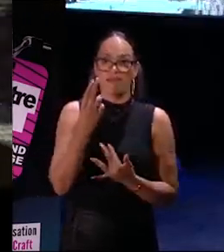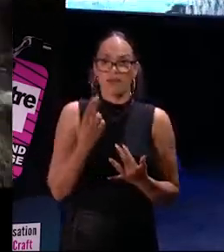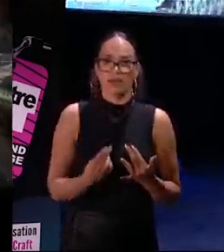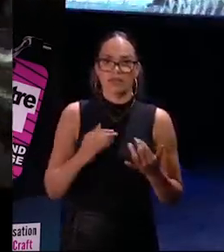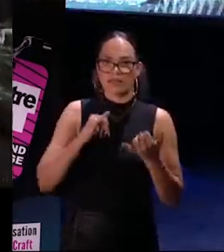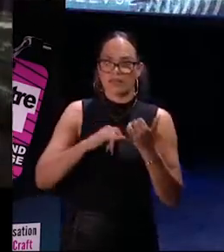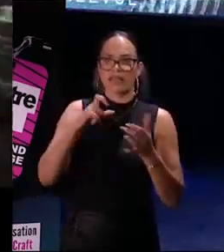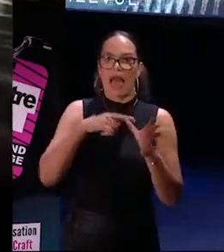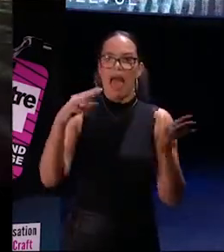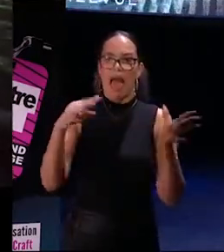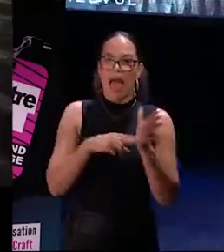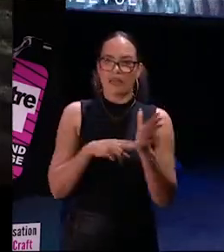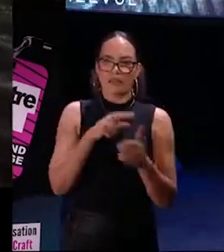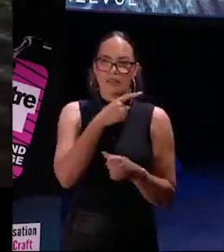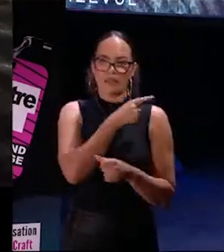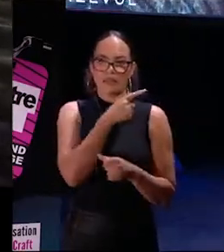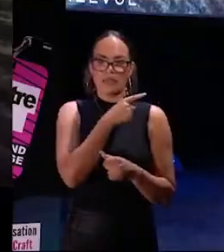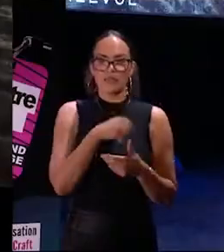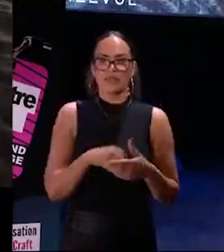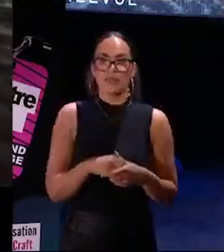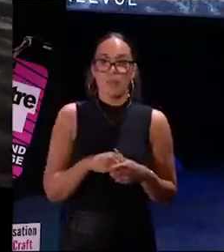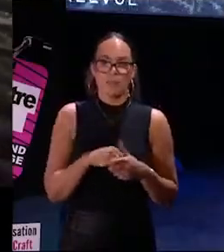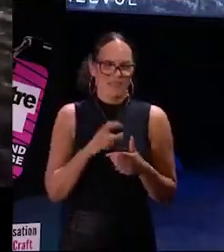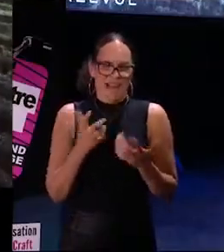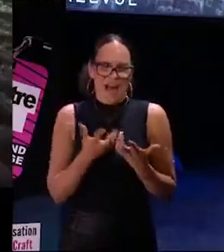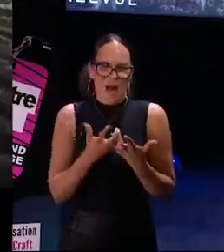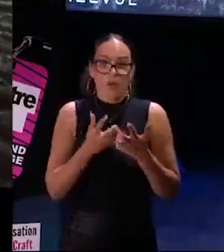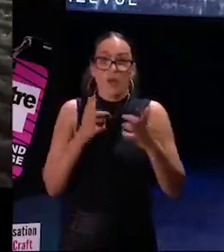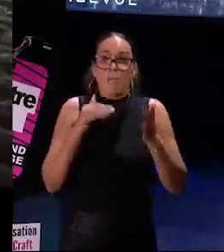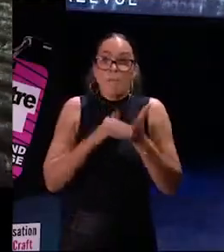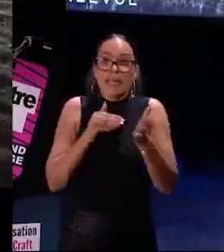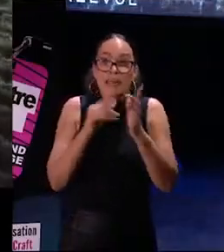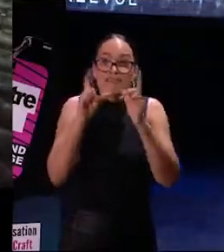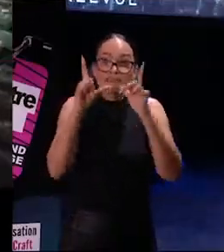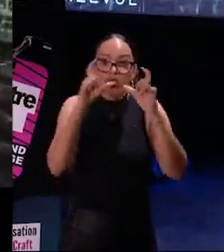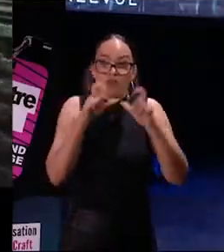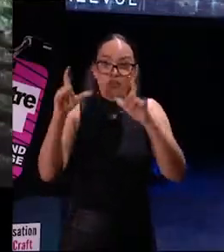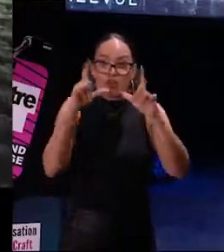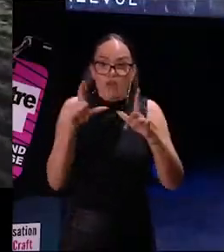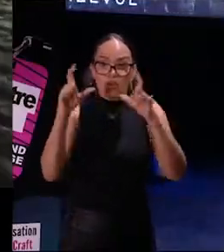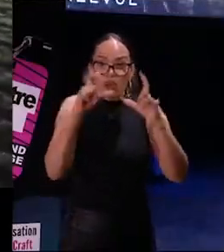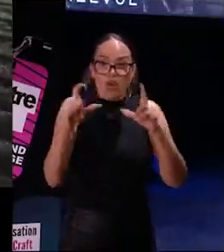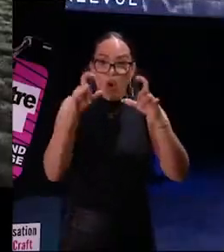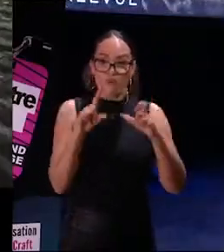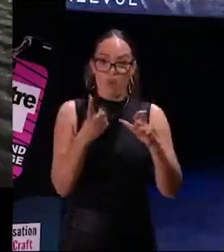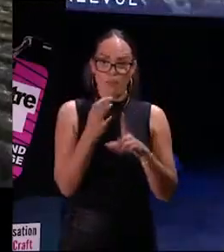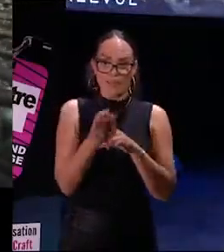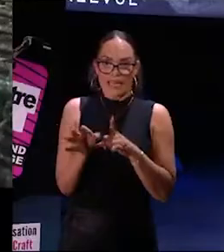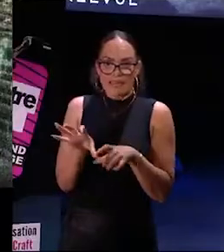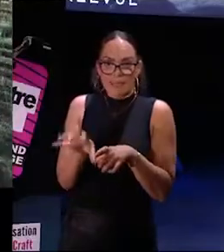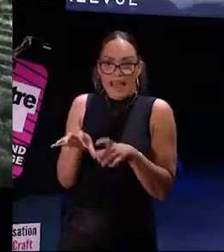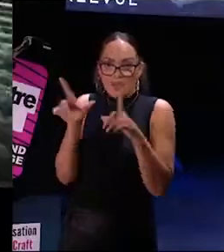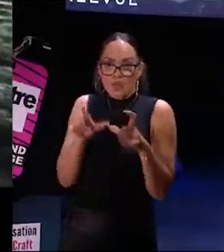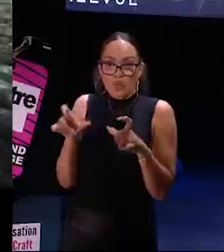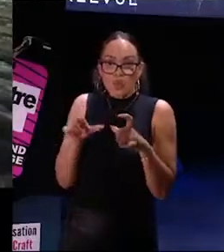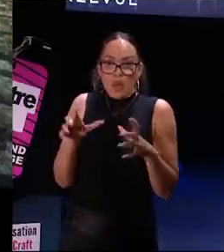it takes millions and millions and millions of photographs effectively, or computations of a particular space, and then pulls them all